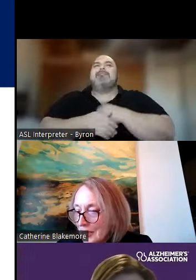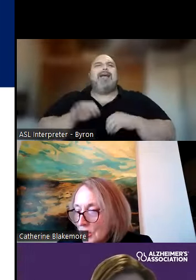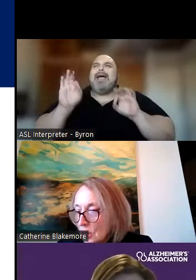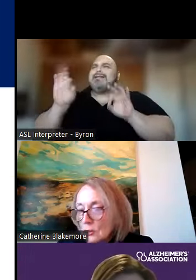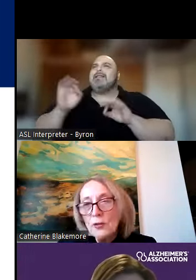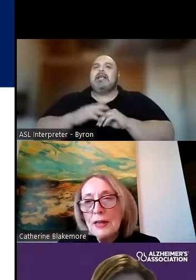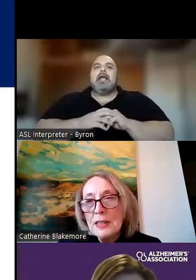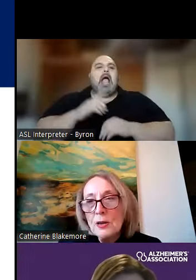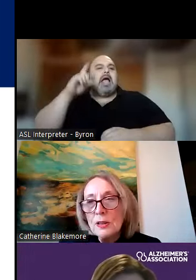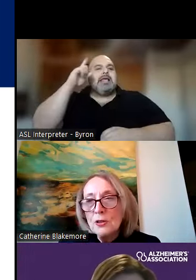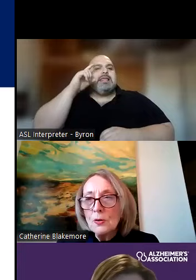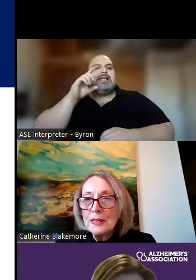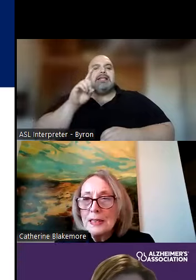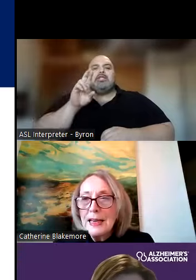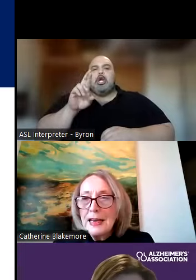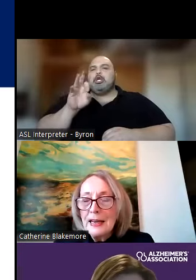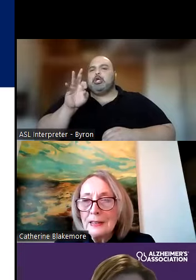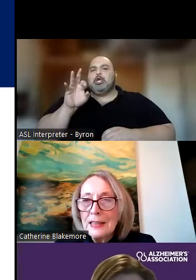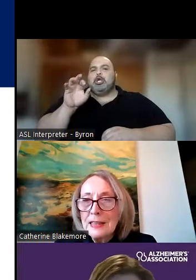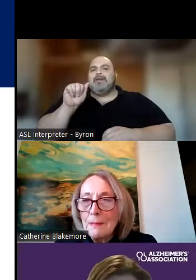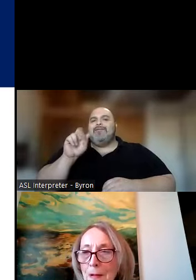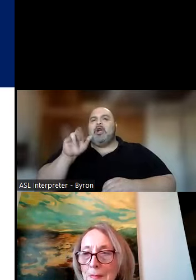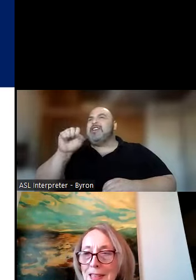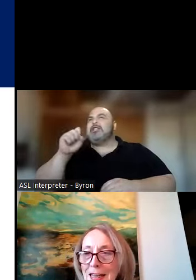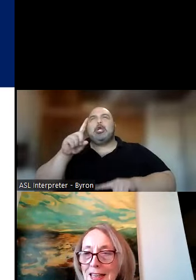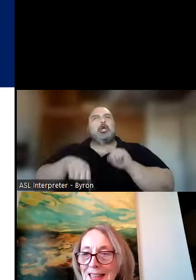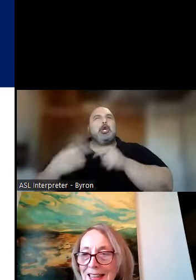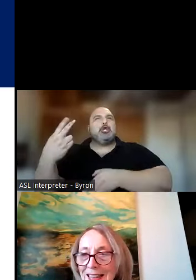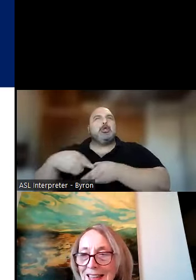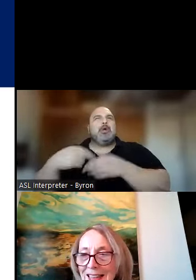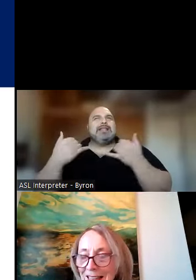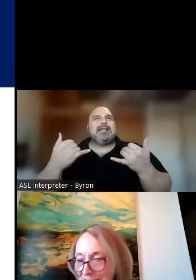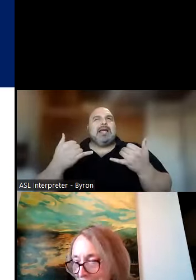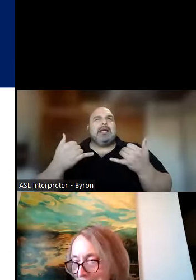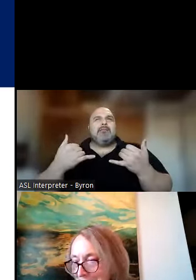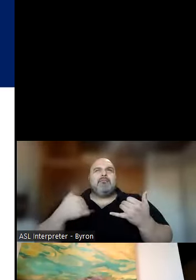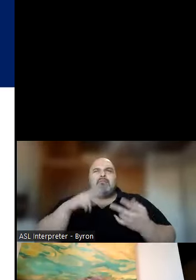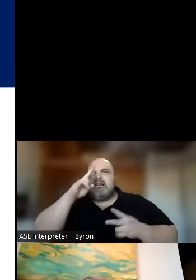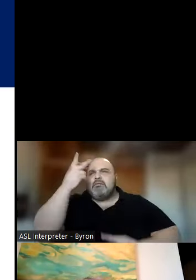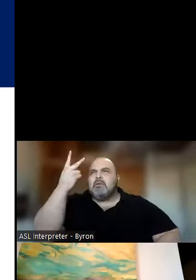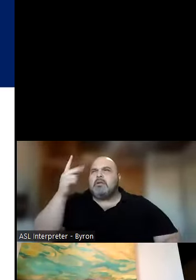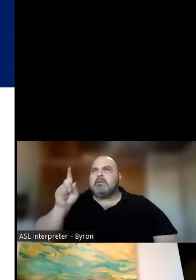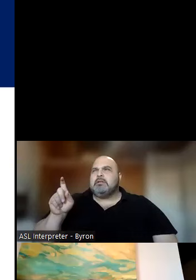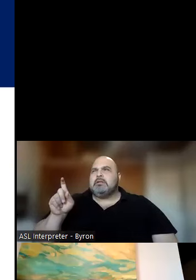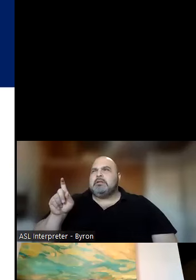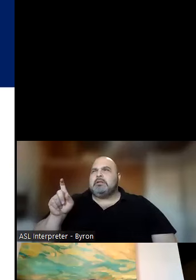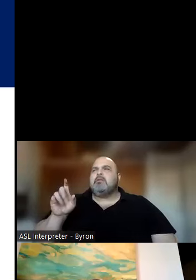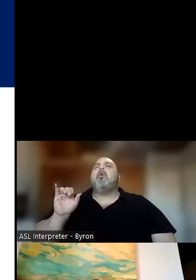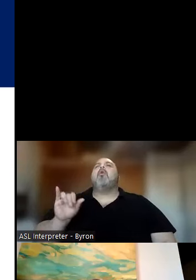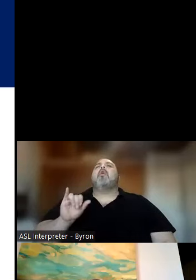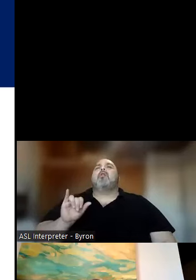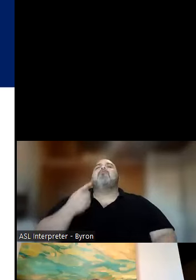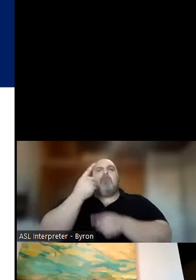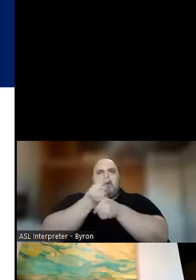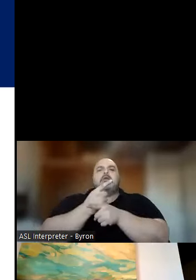I think Dr. Farias couldn't join today unless I'm mistaken. Okay, I think that's